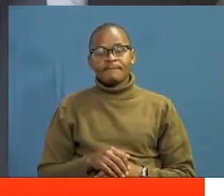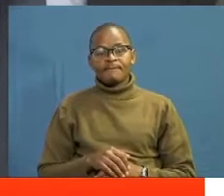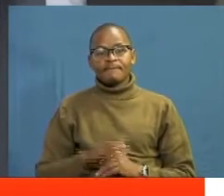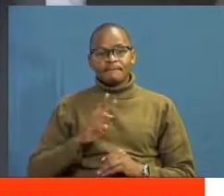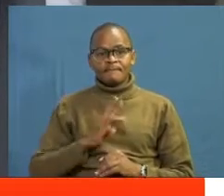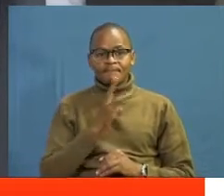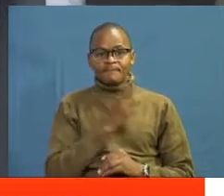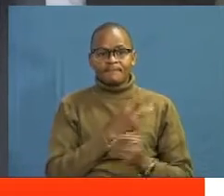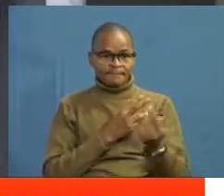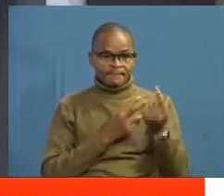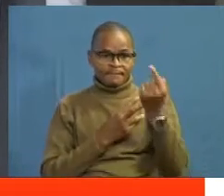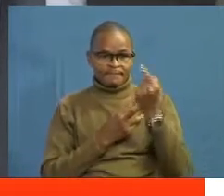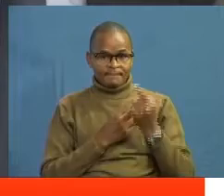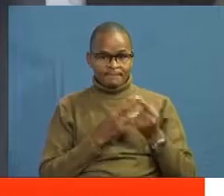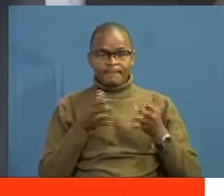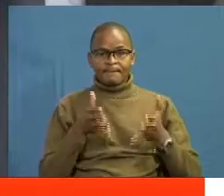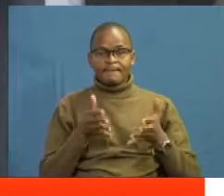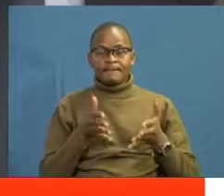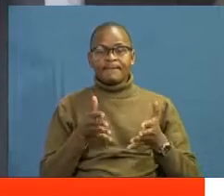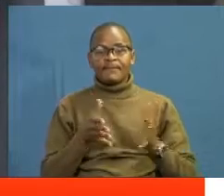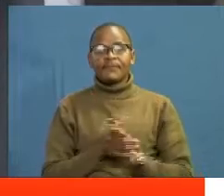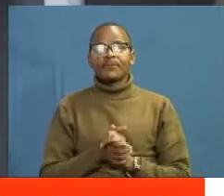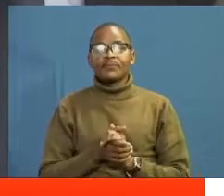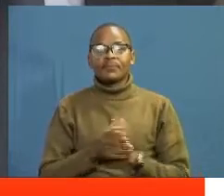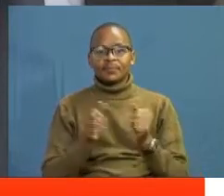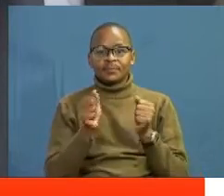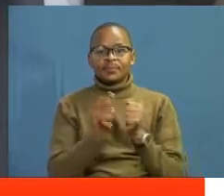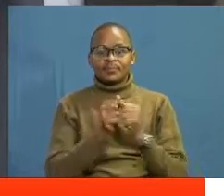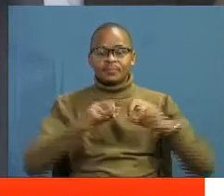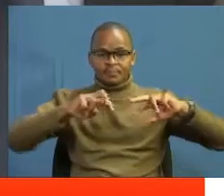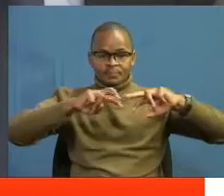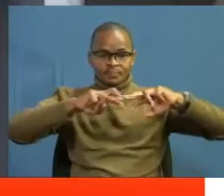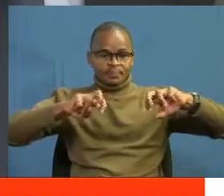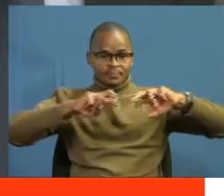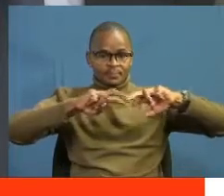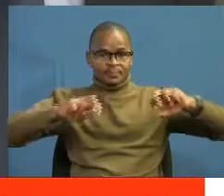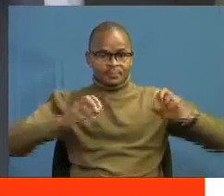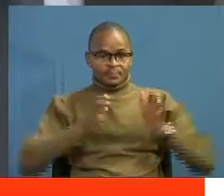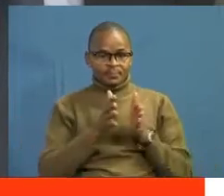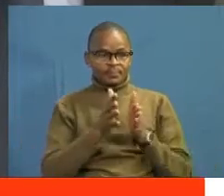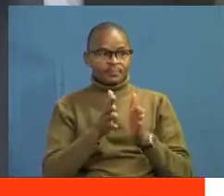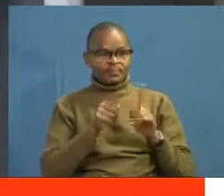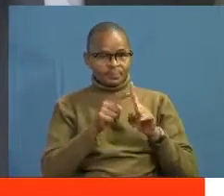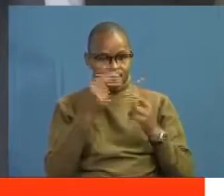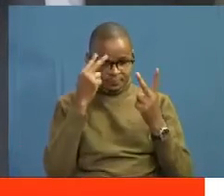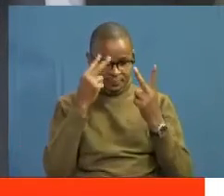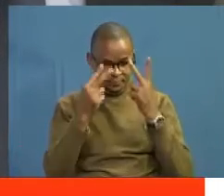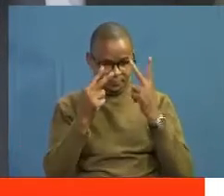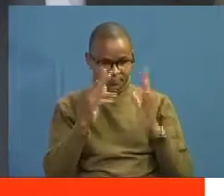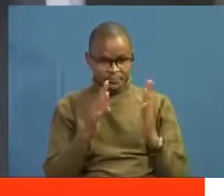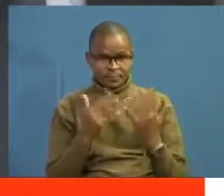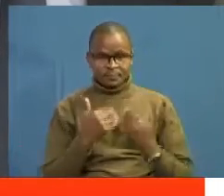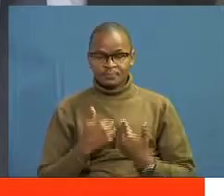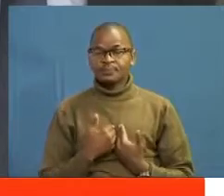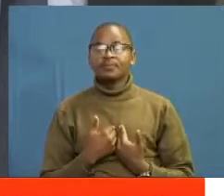we are coming here with our researchers to see how we